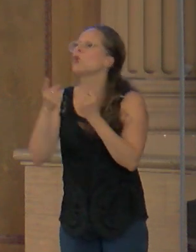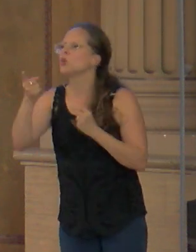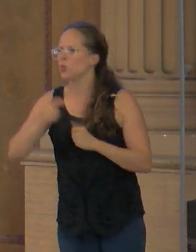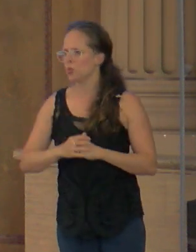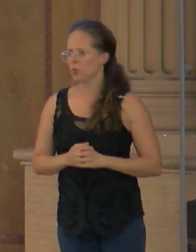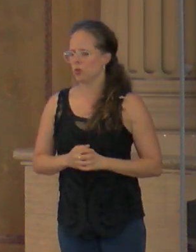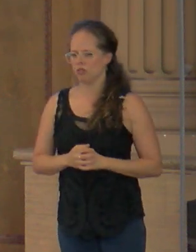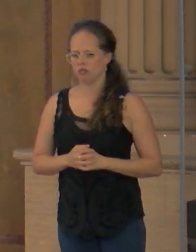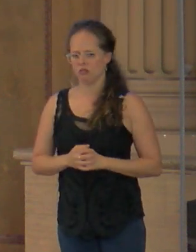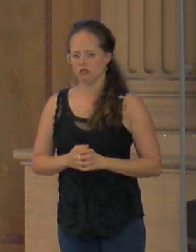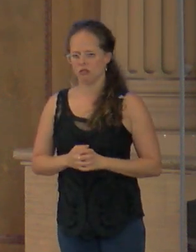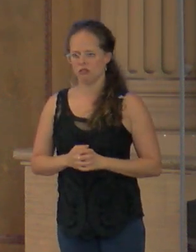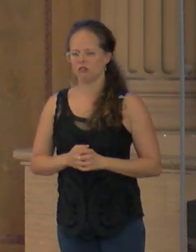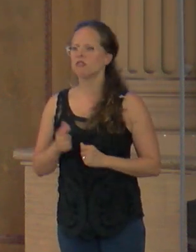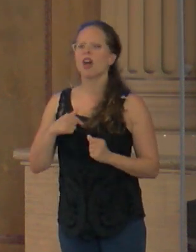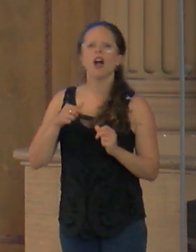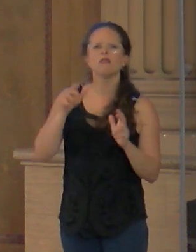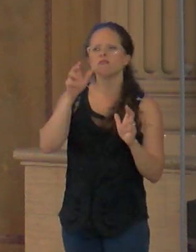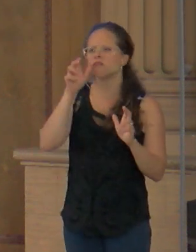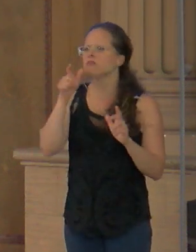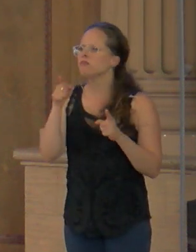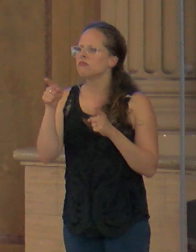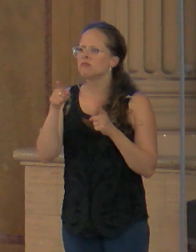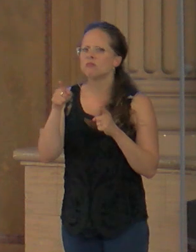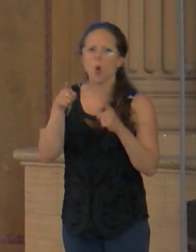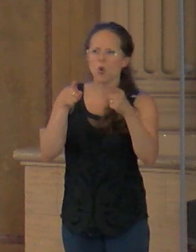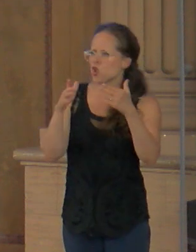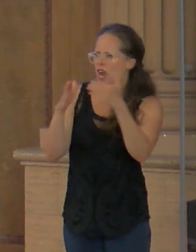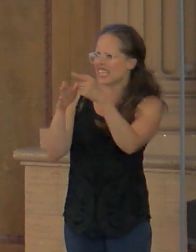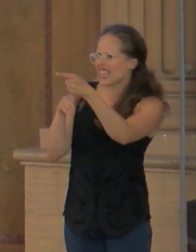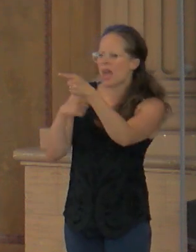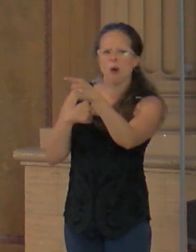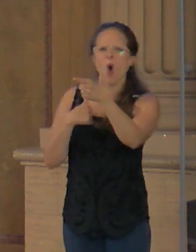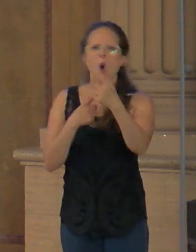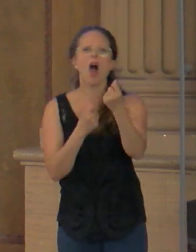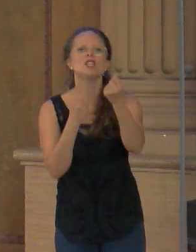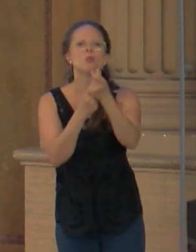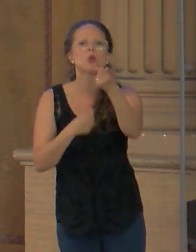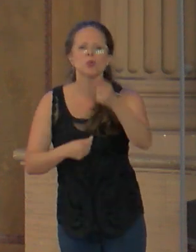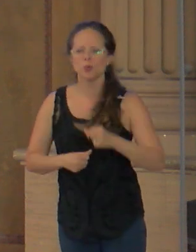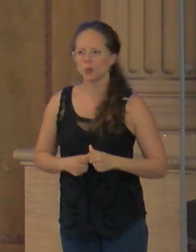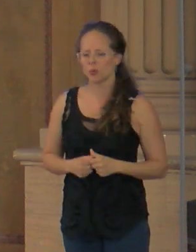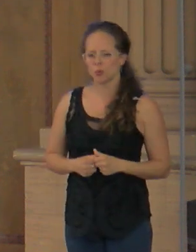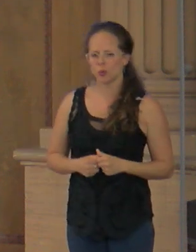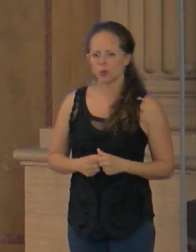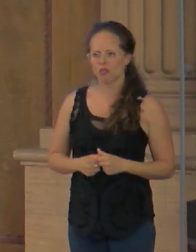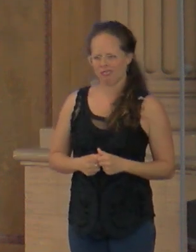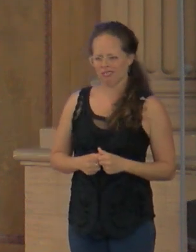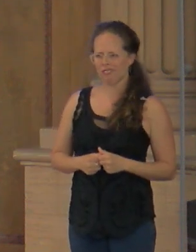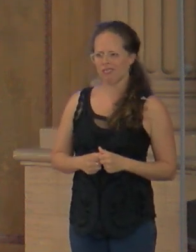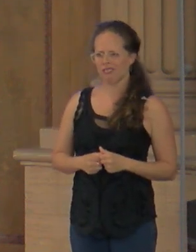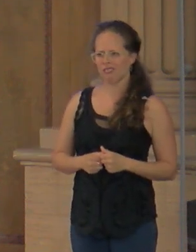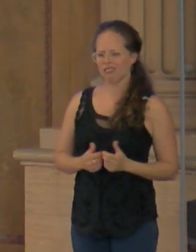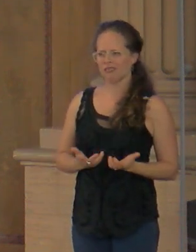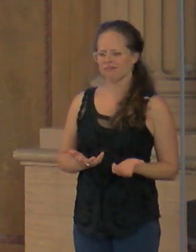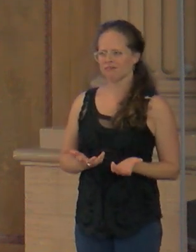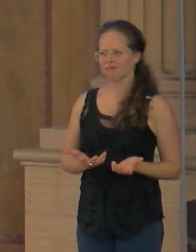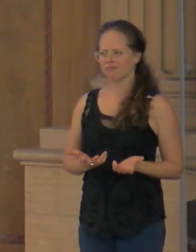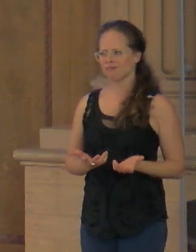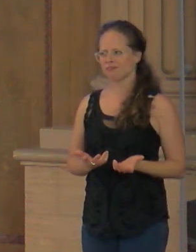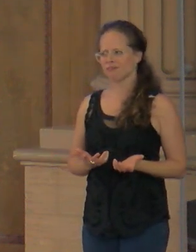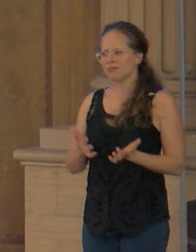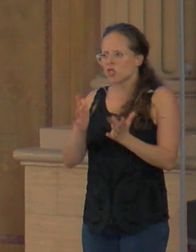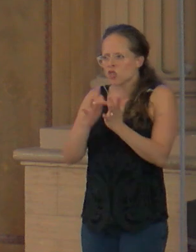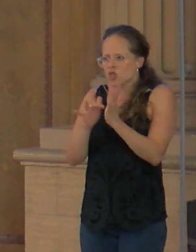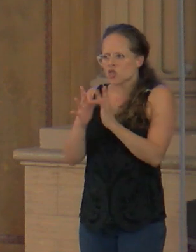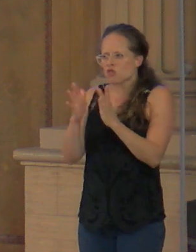issues. We side with the people who are against the people that we're against. The enemy of my enemy is my friends. But